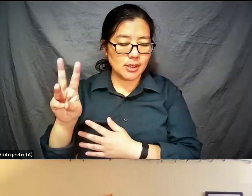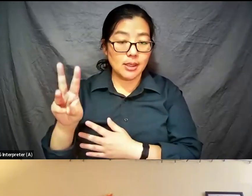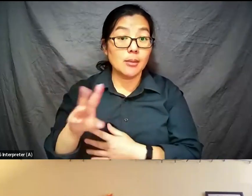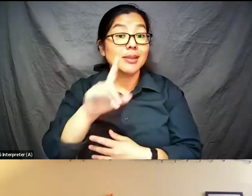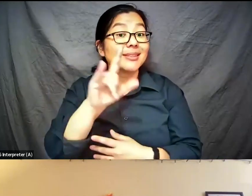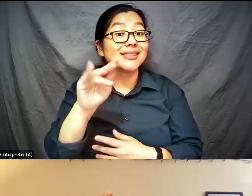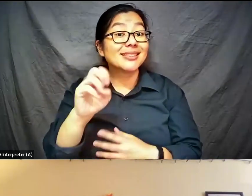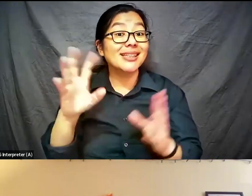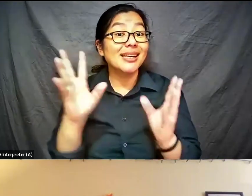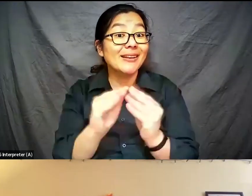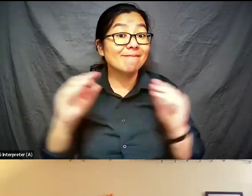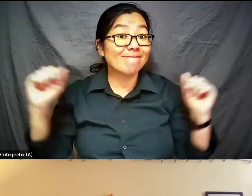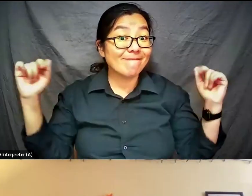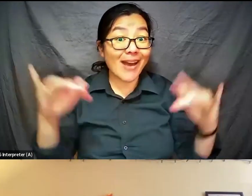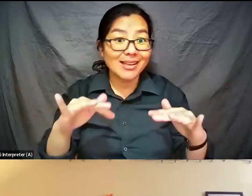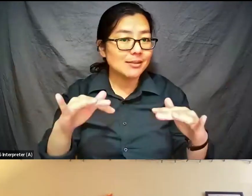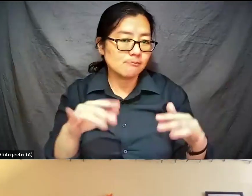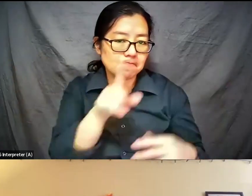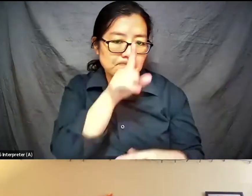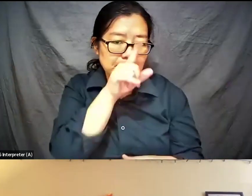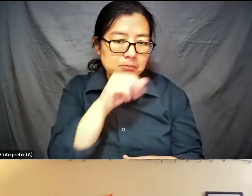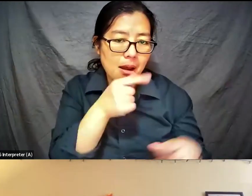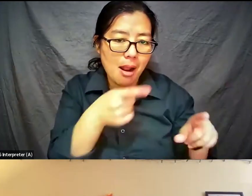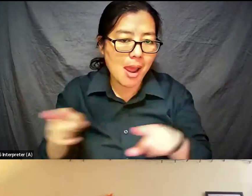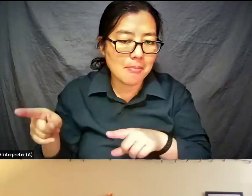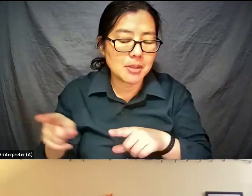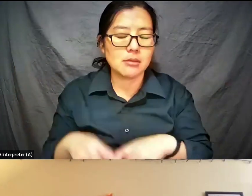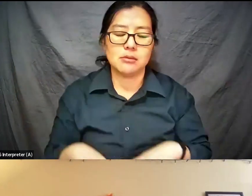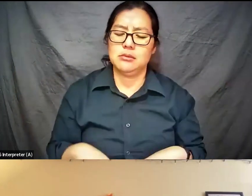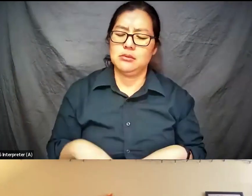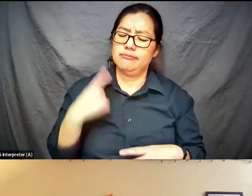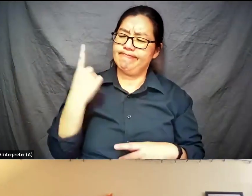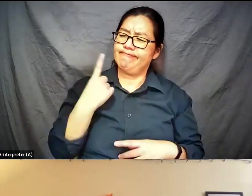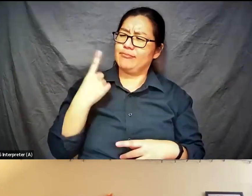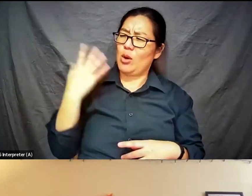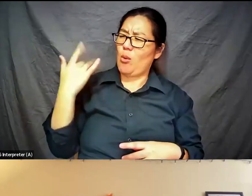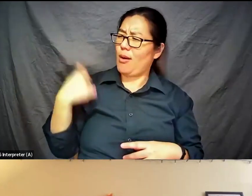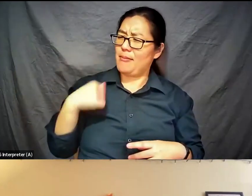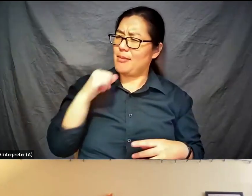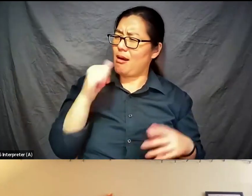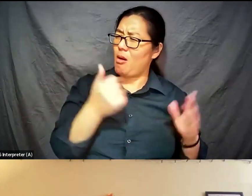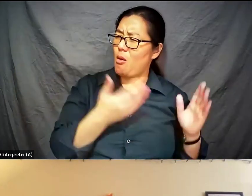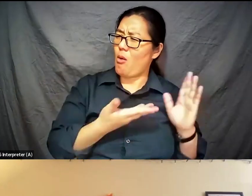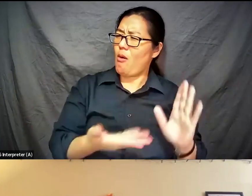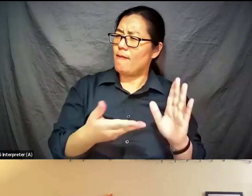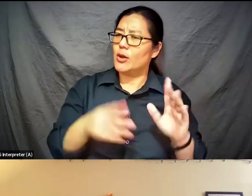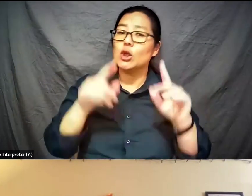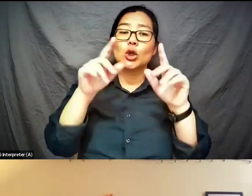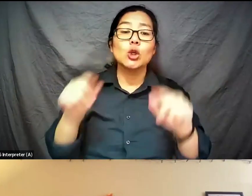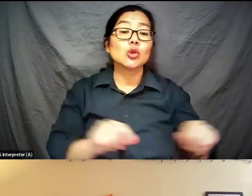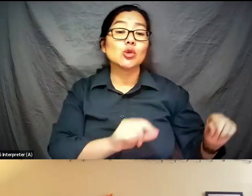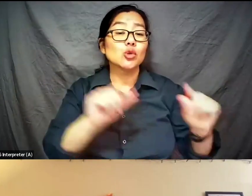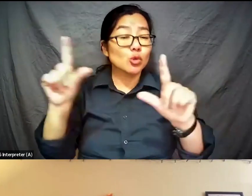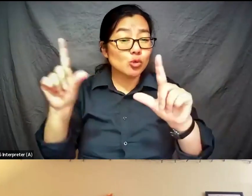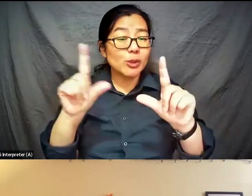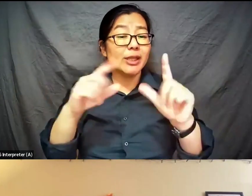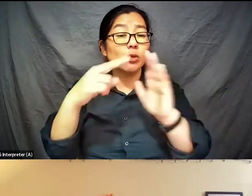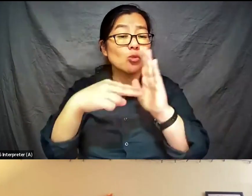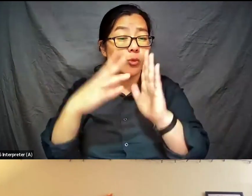ourselves as well. And also with collective access, right? Like, I think if